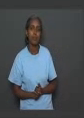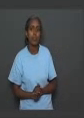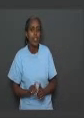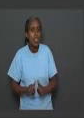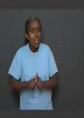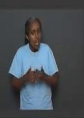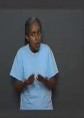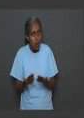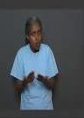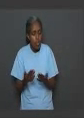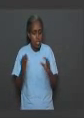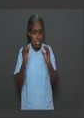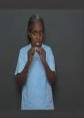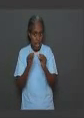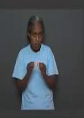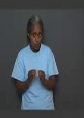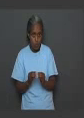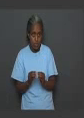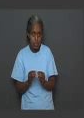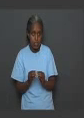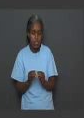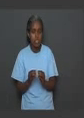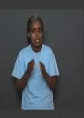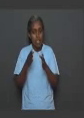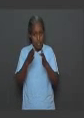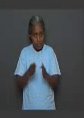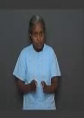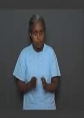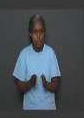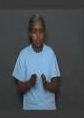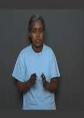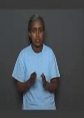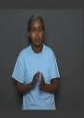How can we calculate its determinant?